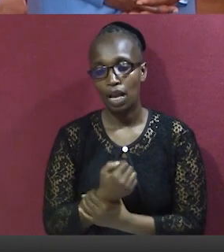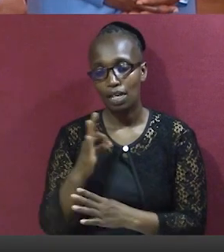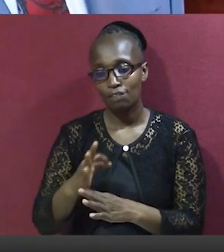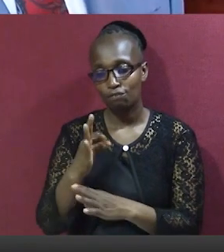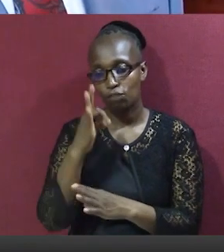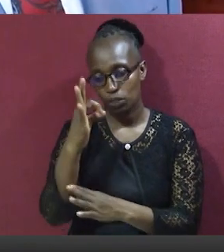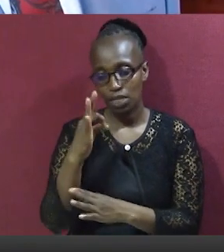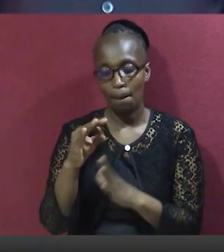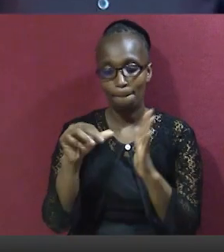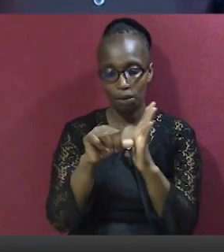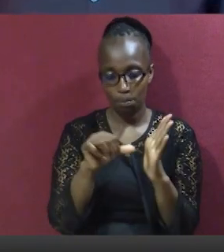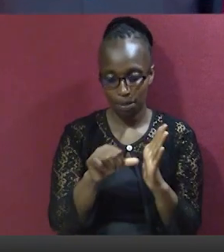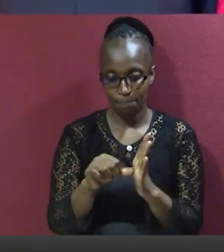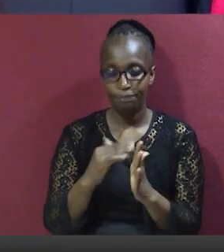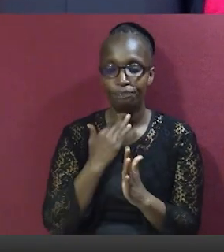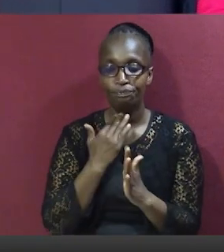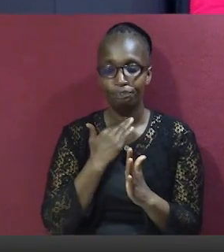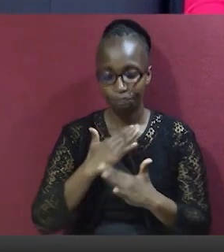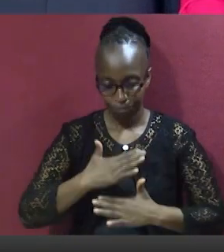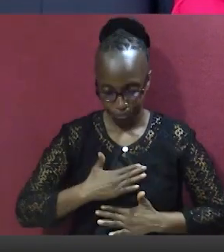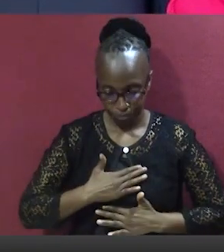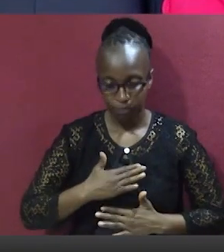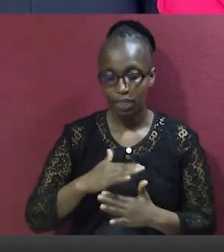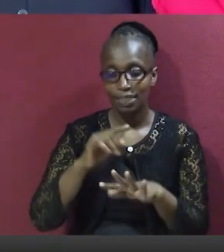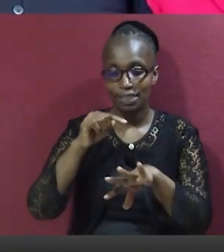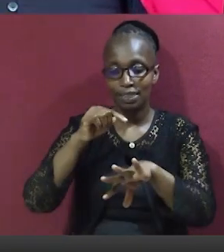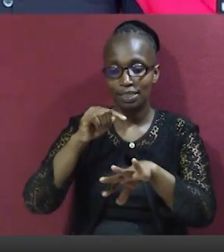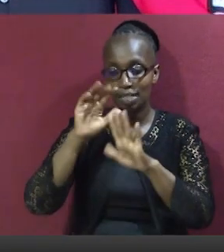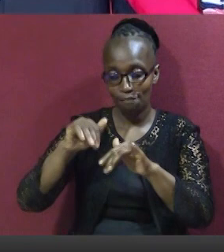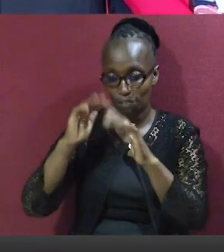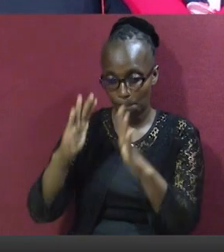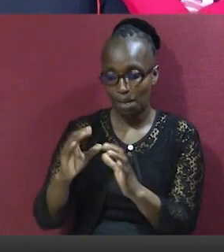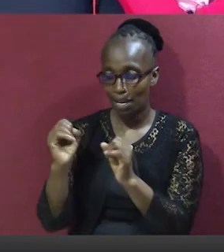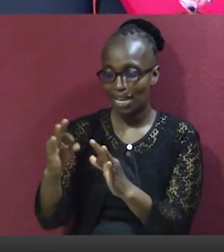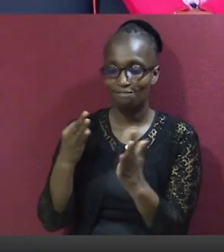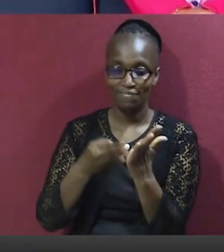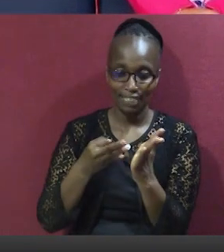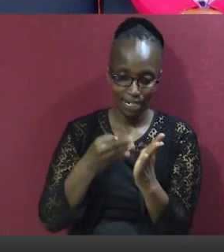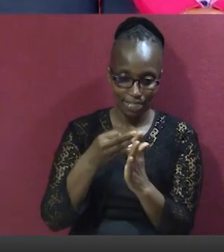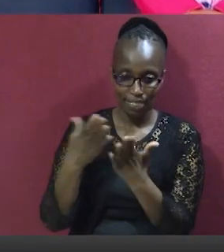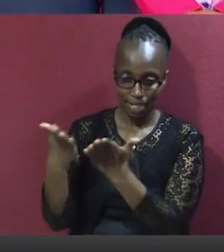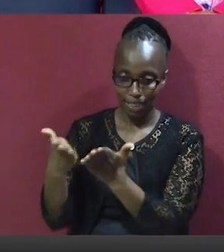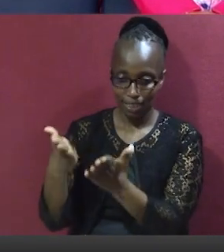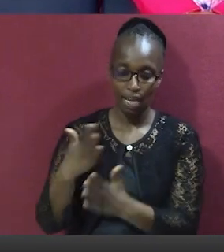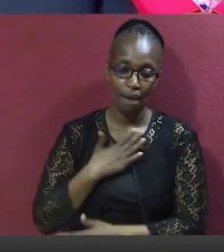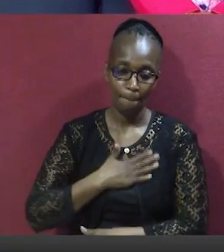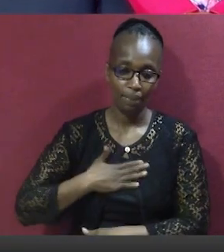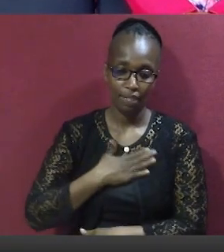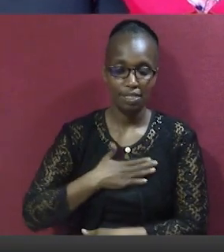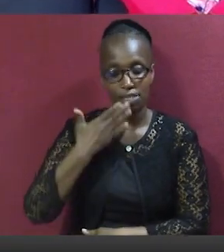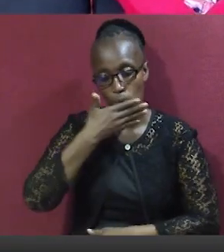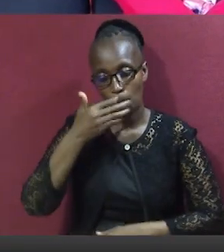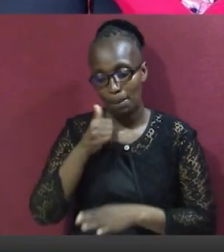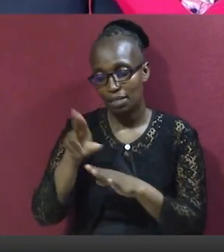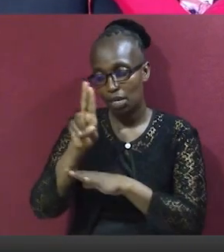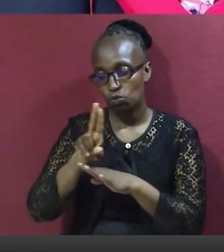yanayoweza kutokea. And I want to ask our farmers, as the fertilizer is made available, let us